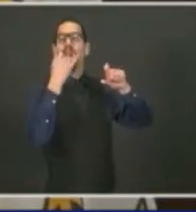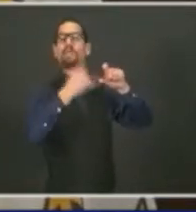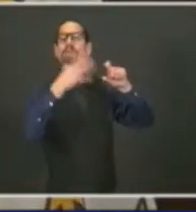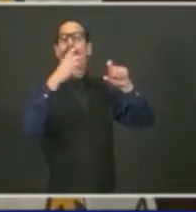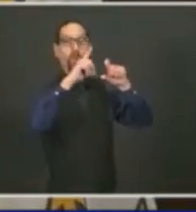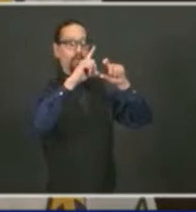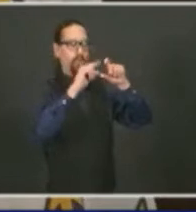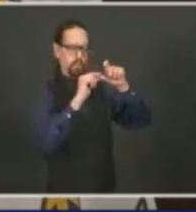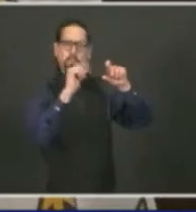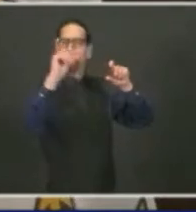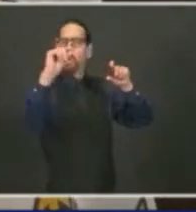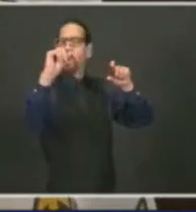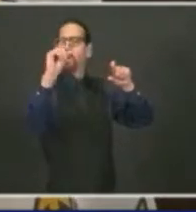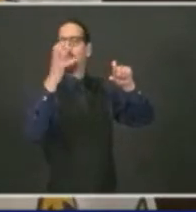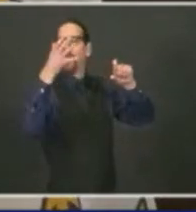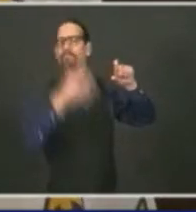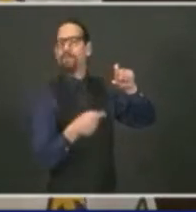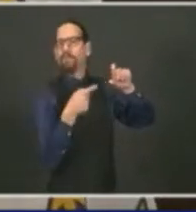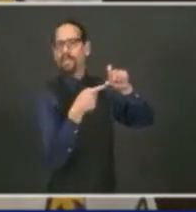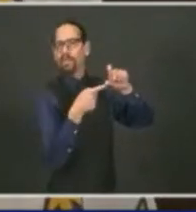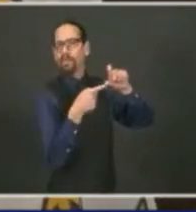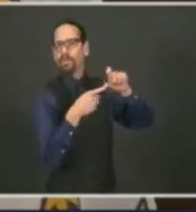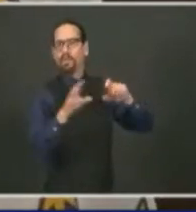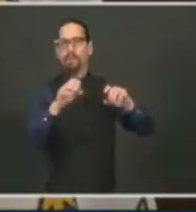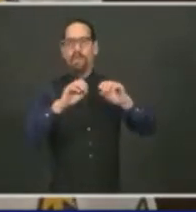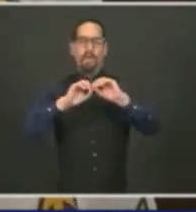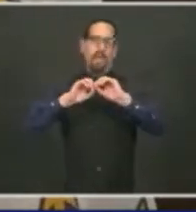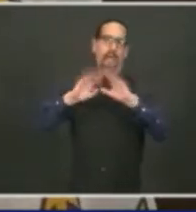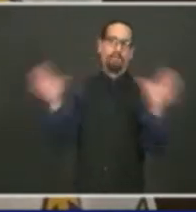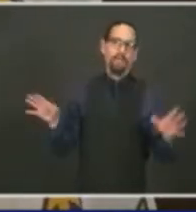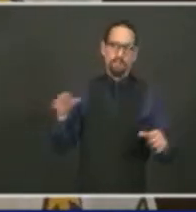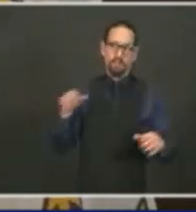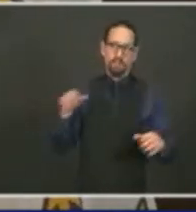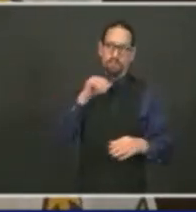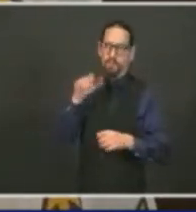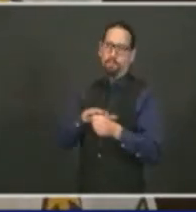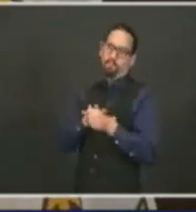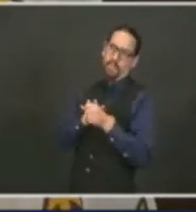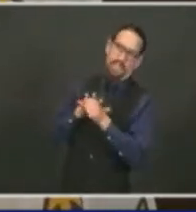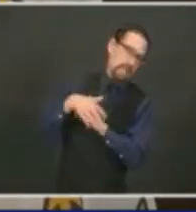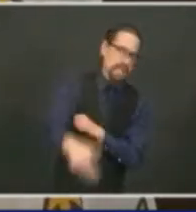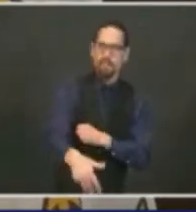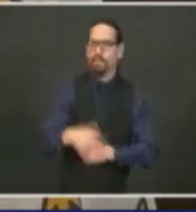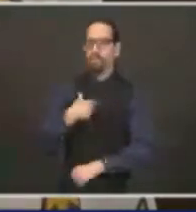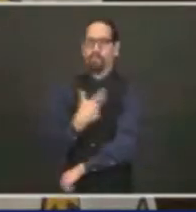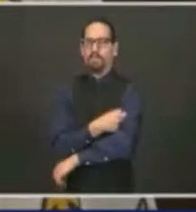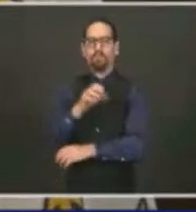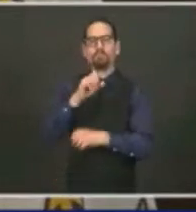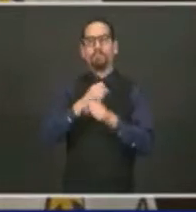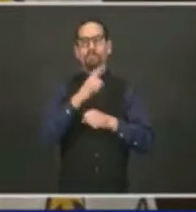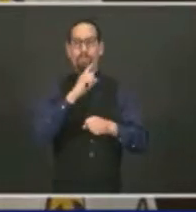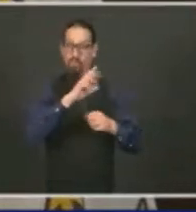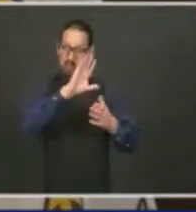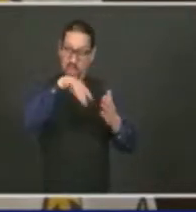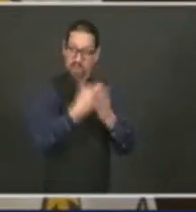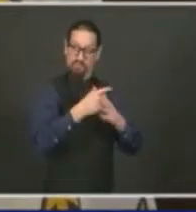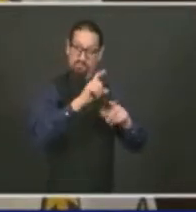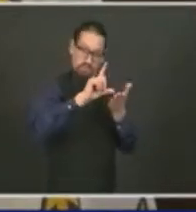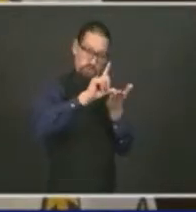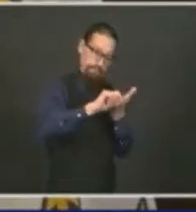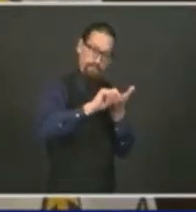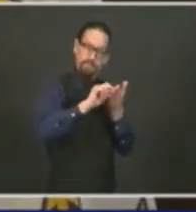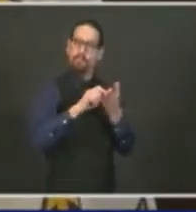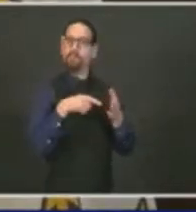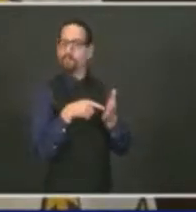of the shortages of the vaccine, obviously the demand is that we want to make every single dose count. And so it was actually very reassuring and exciting